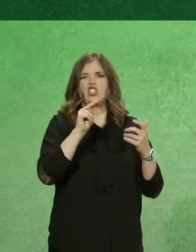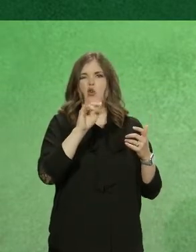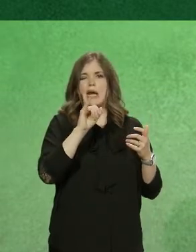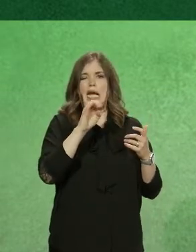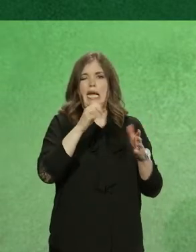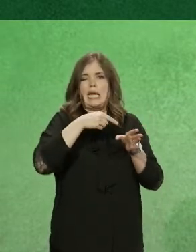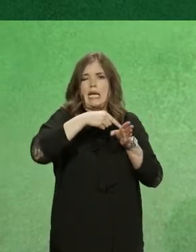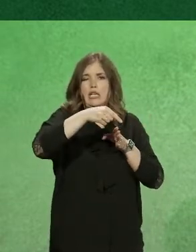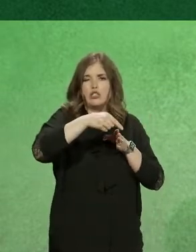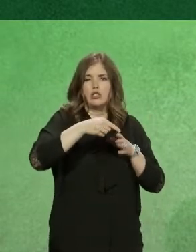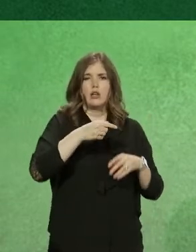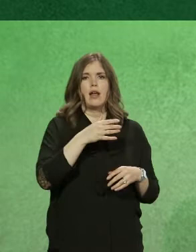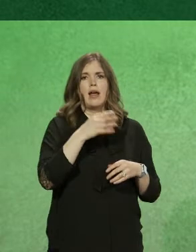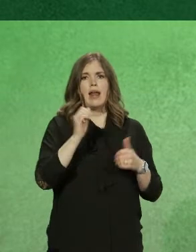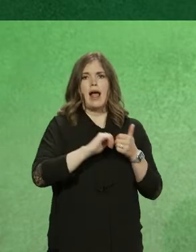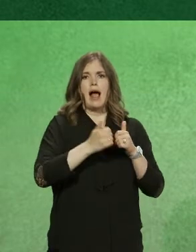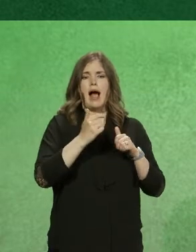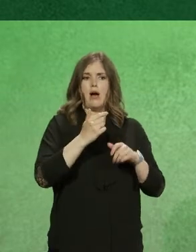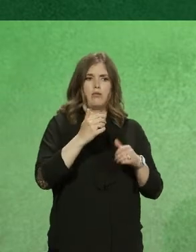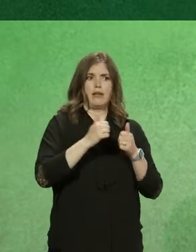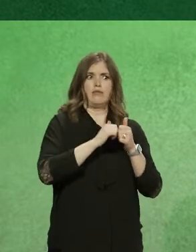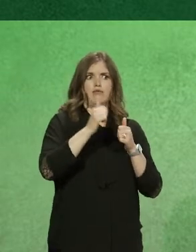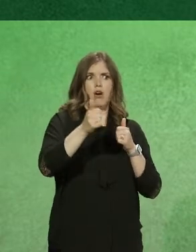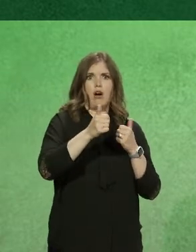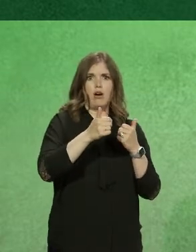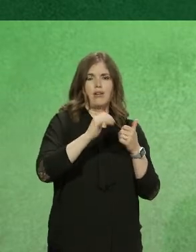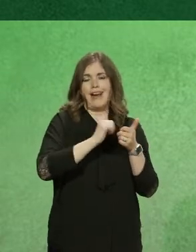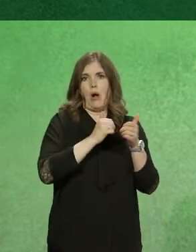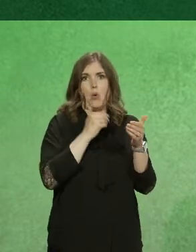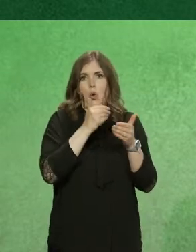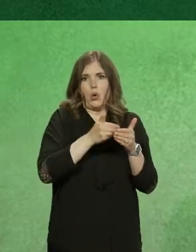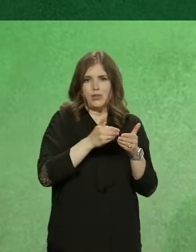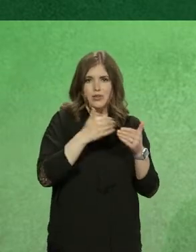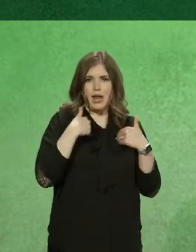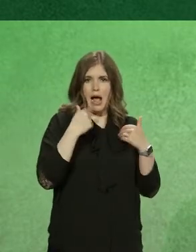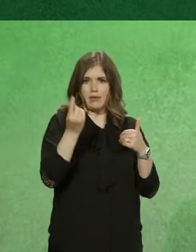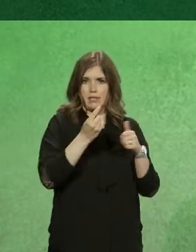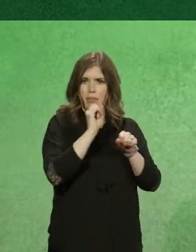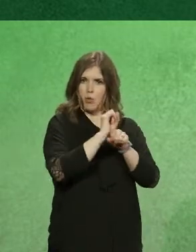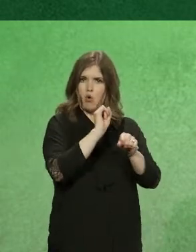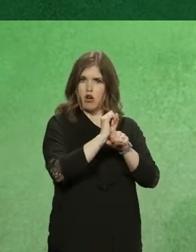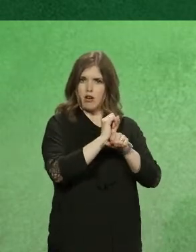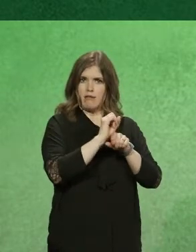far along, how close are you to having something that's functional?